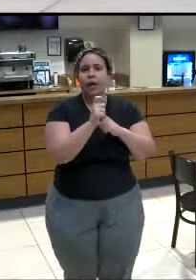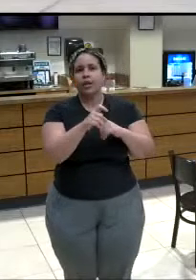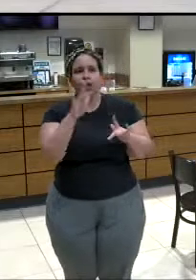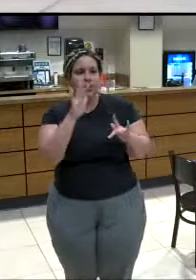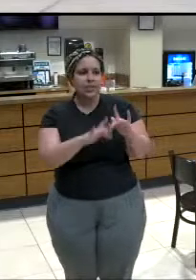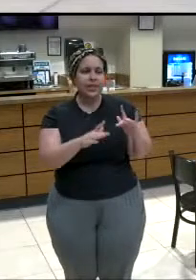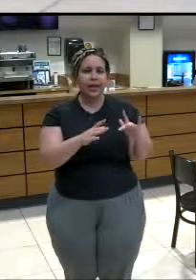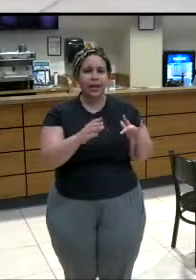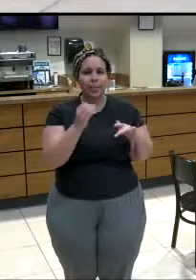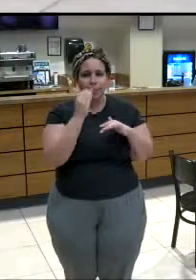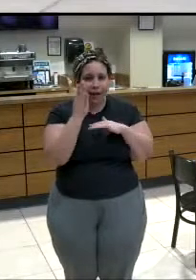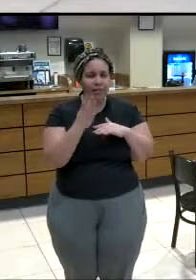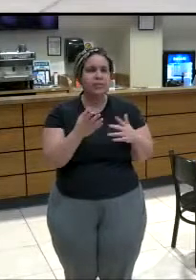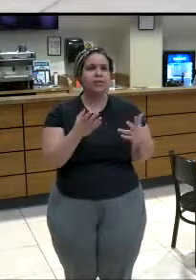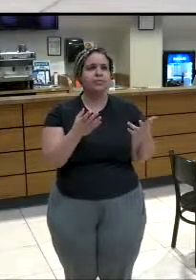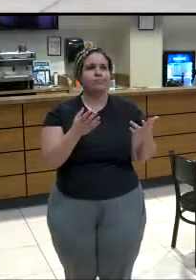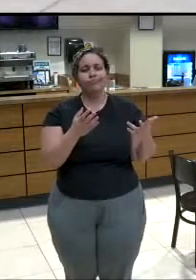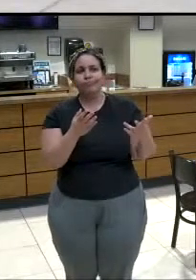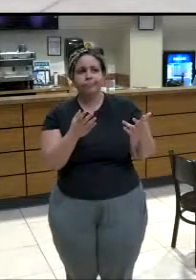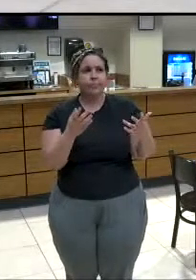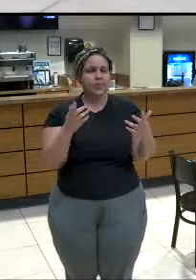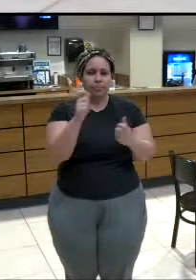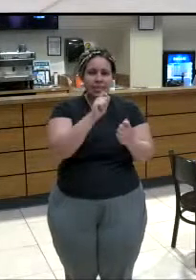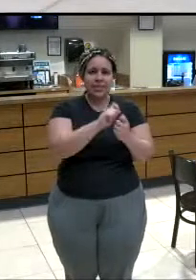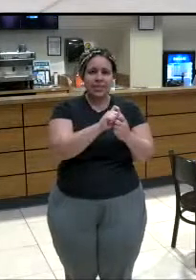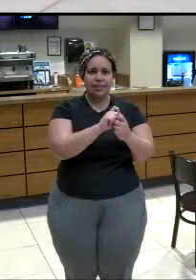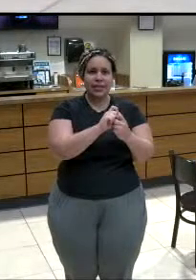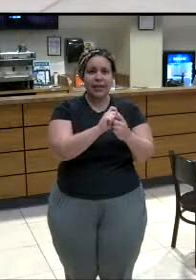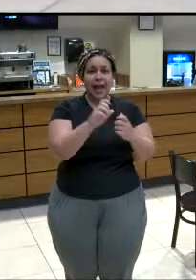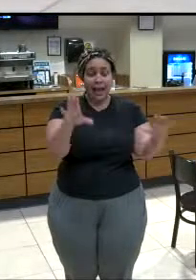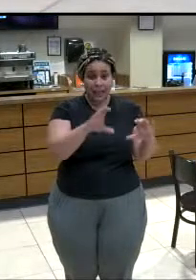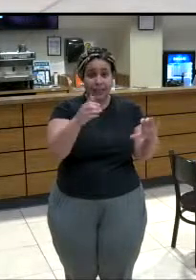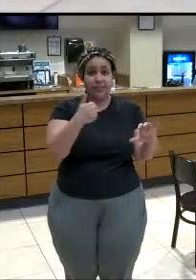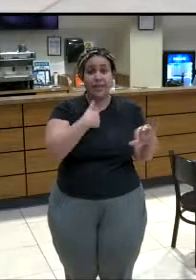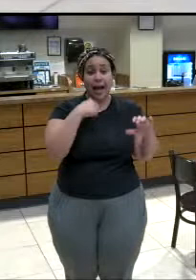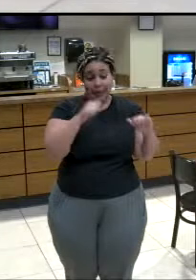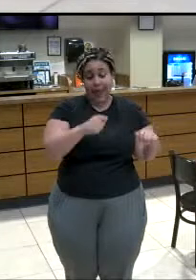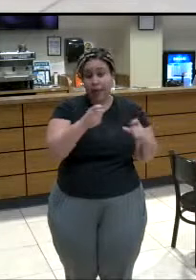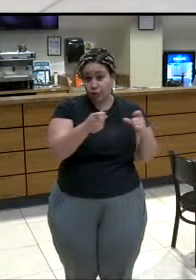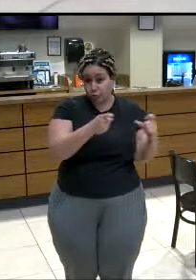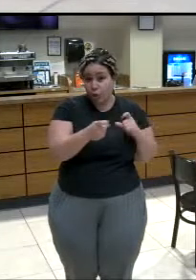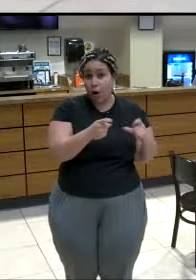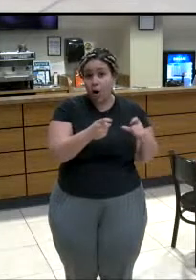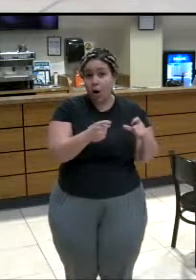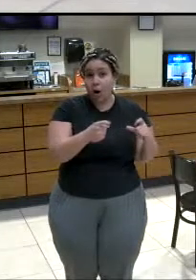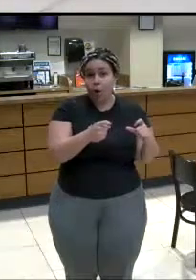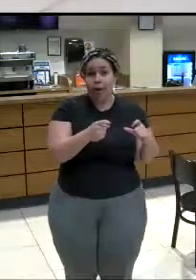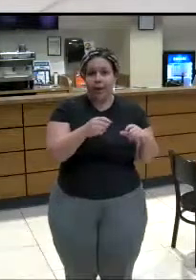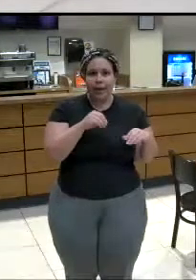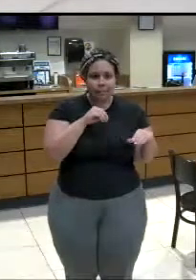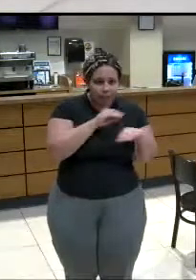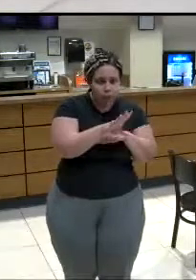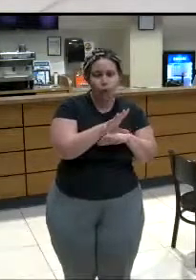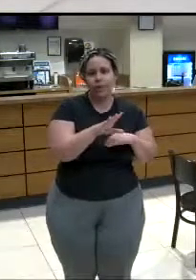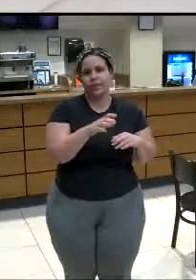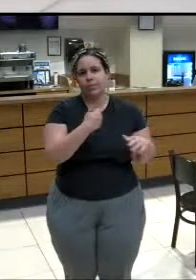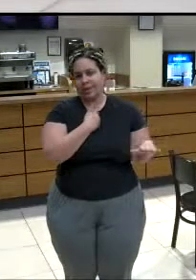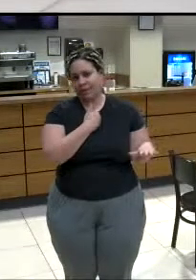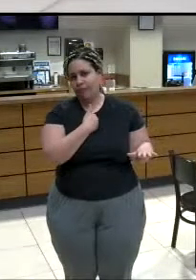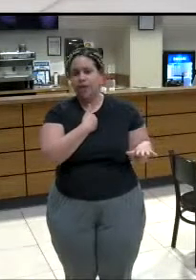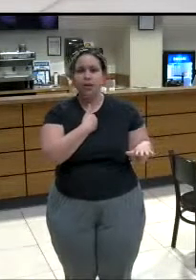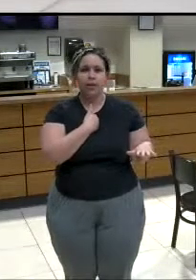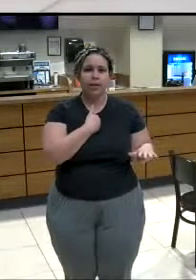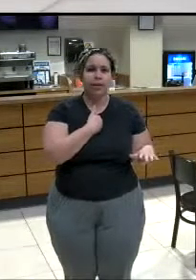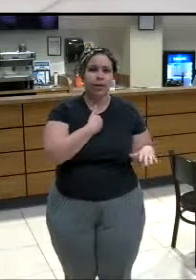the activities in which I have control and influence over. And then I can check tomorrow. Did that work? No, I should have skipped breakfast